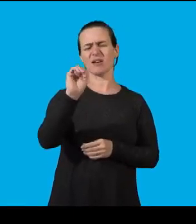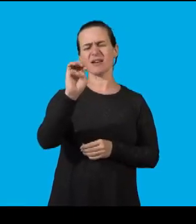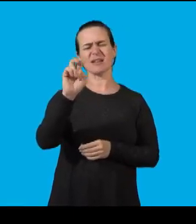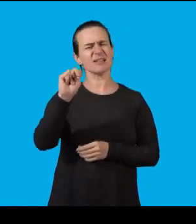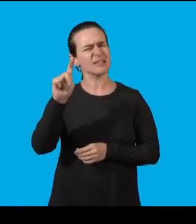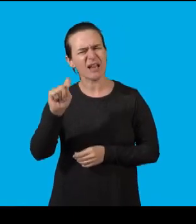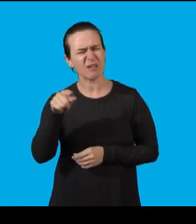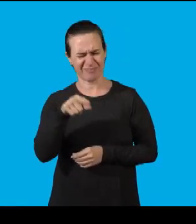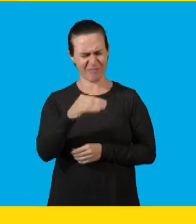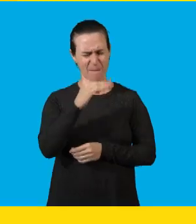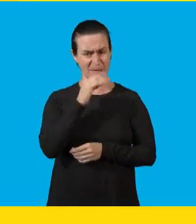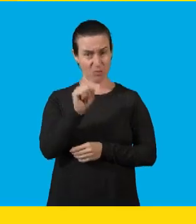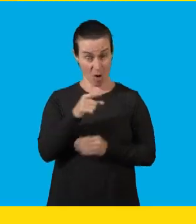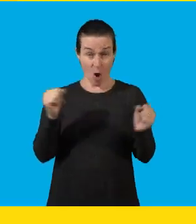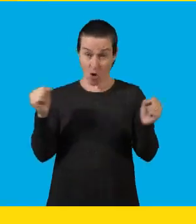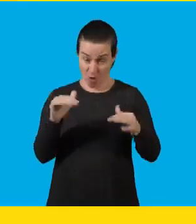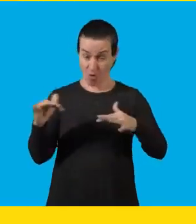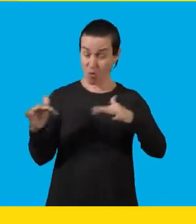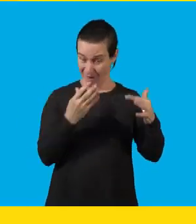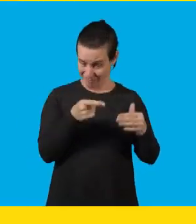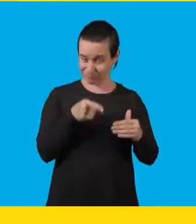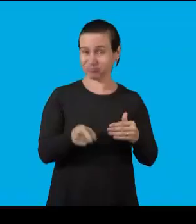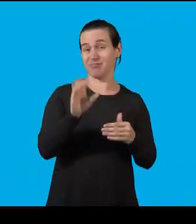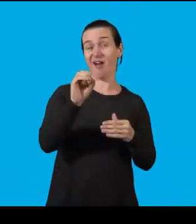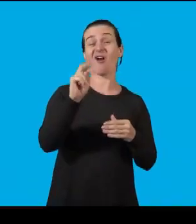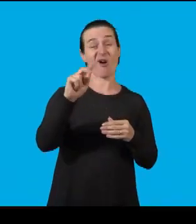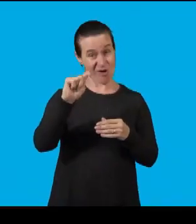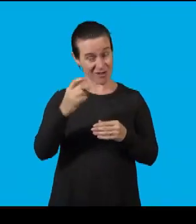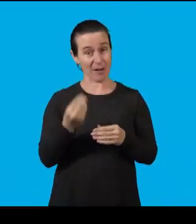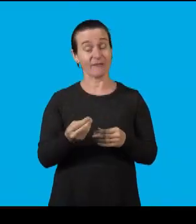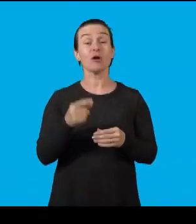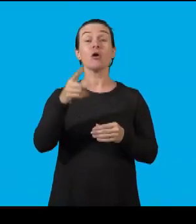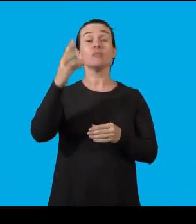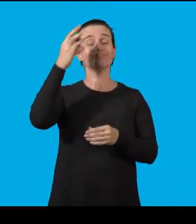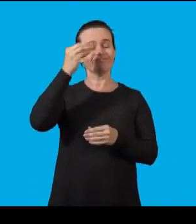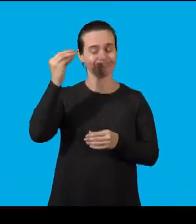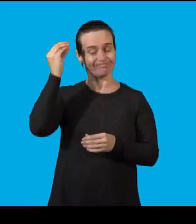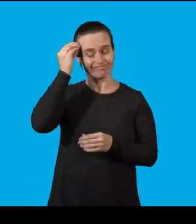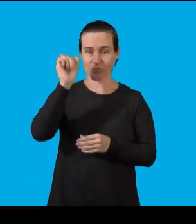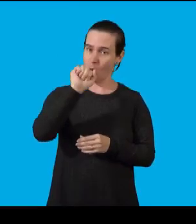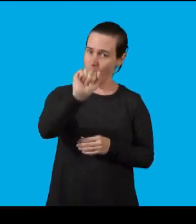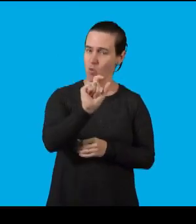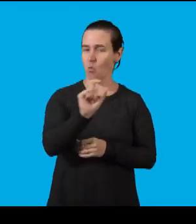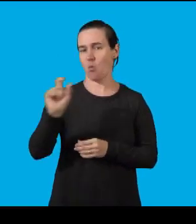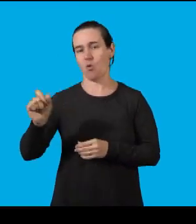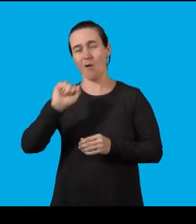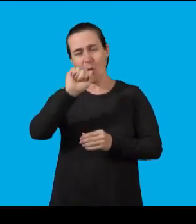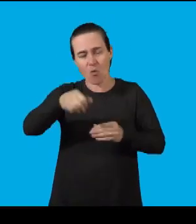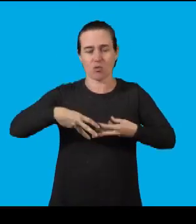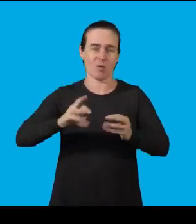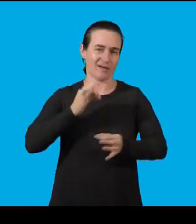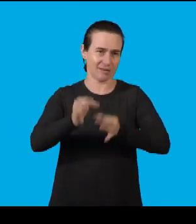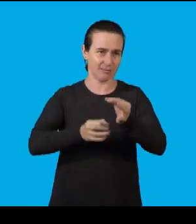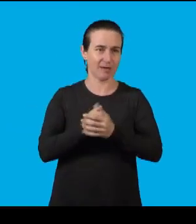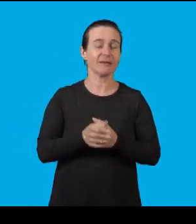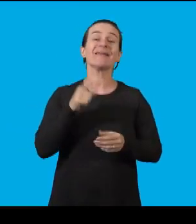about containment, and you must also bear in mind that this has to be in your own words. Okay, so you will